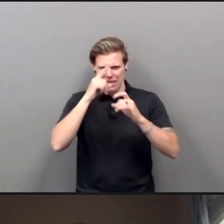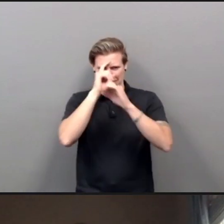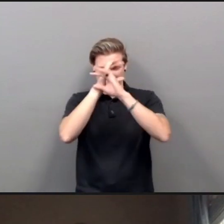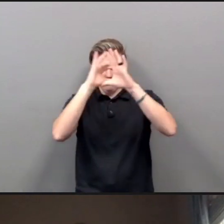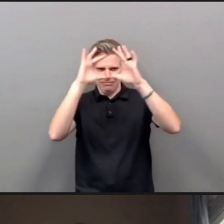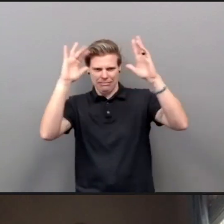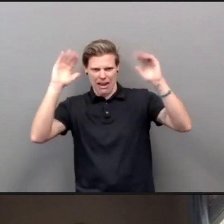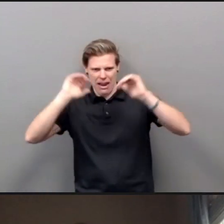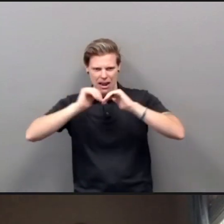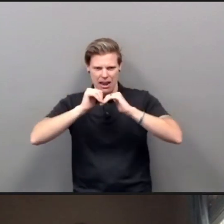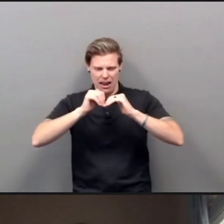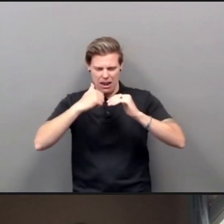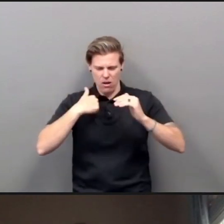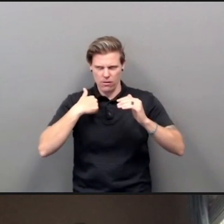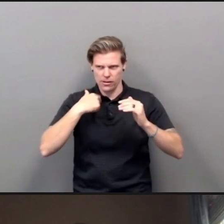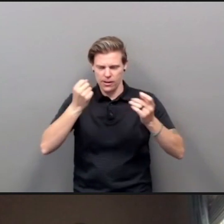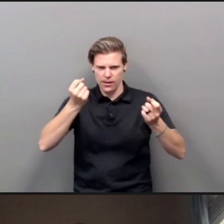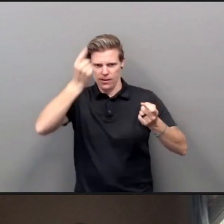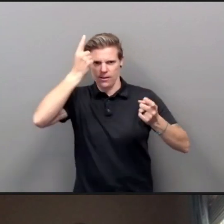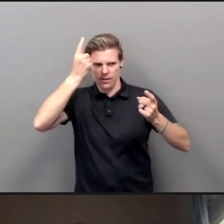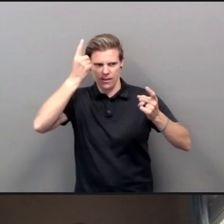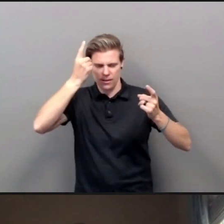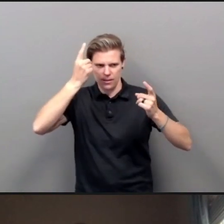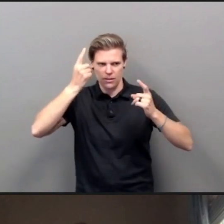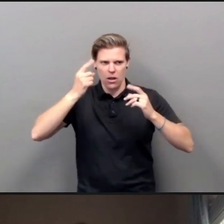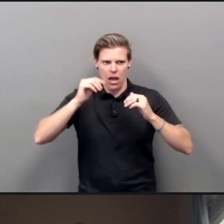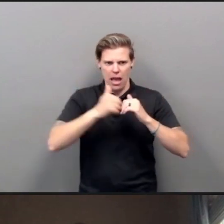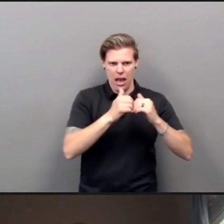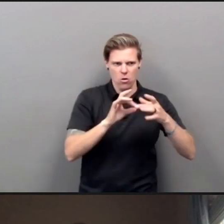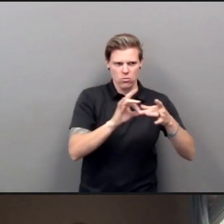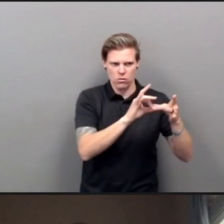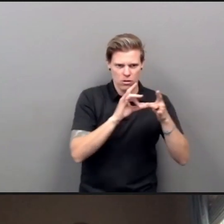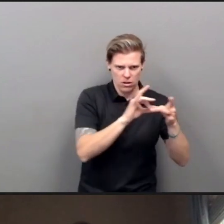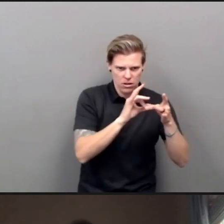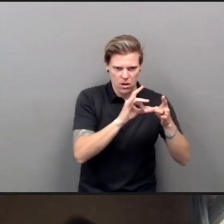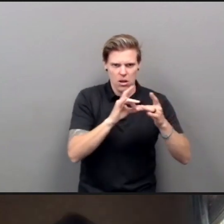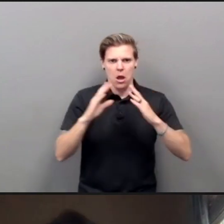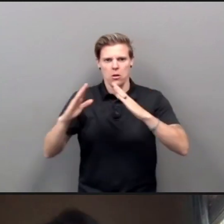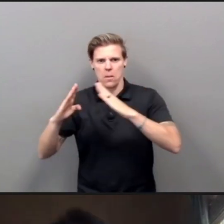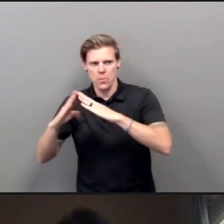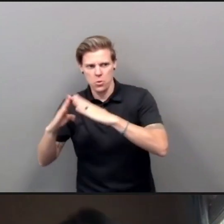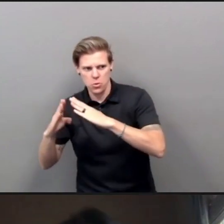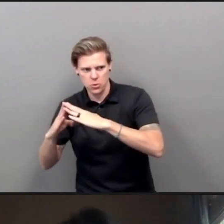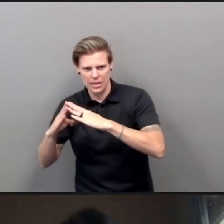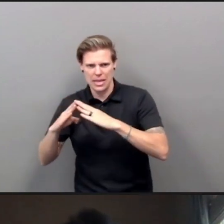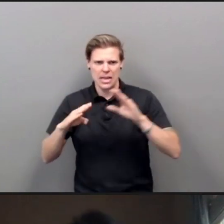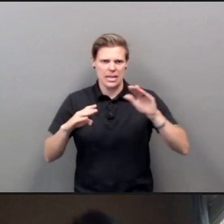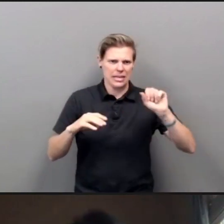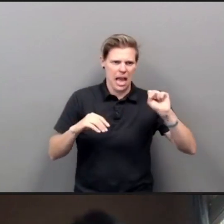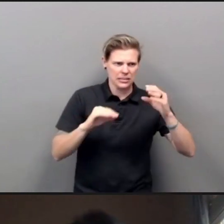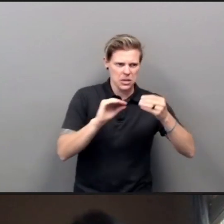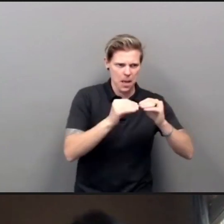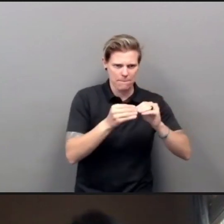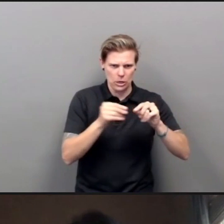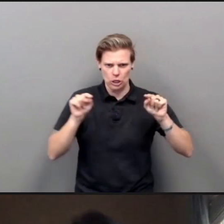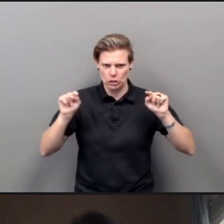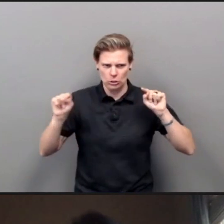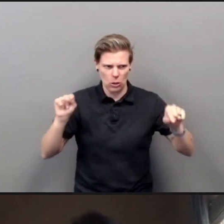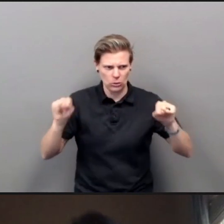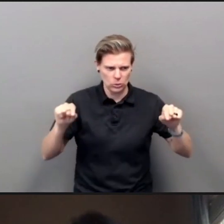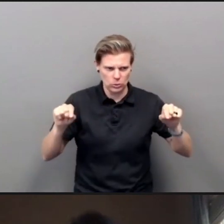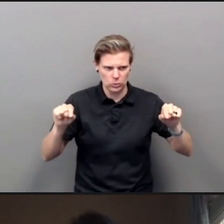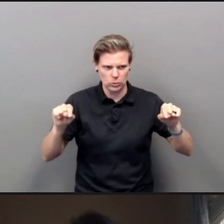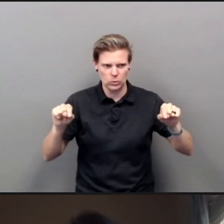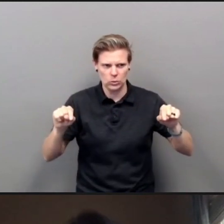community transmission rates and the case rates. I had asked the question, Dr. Ross, and I assumed it was the case that the